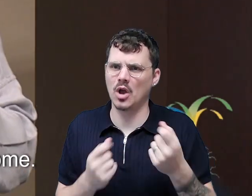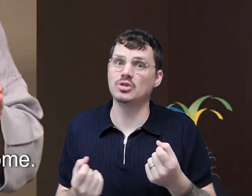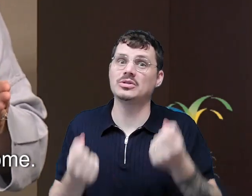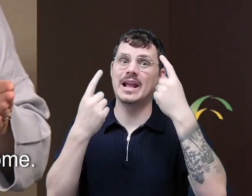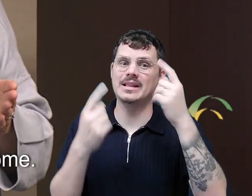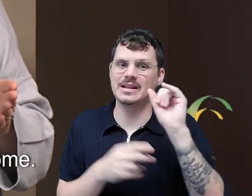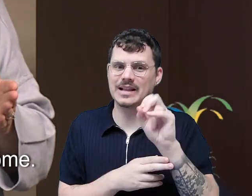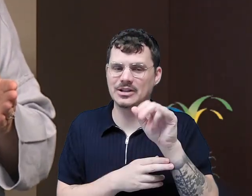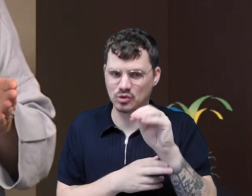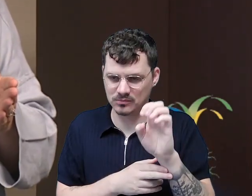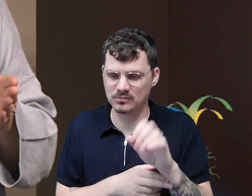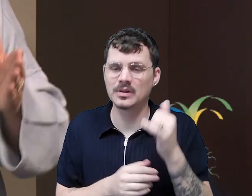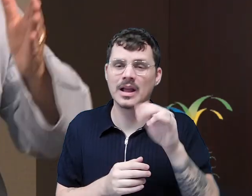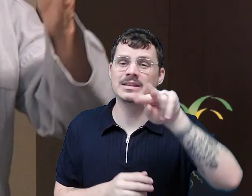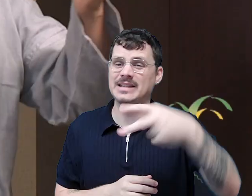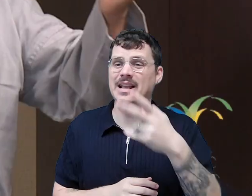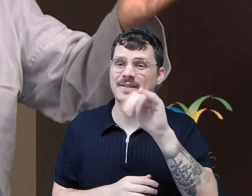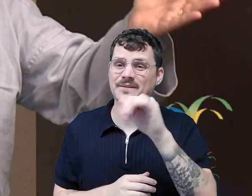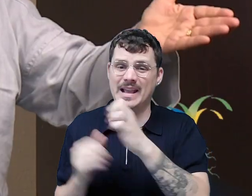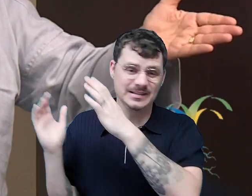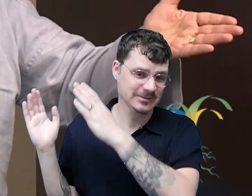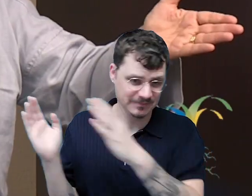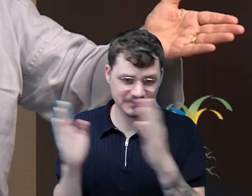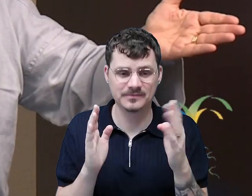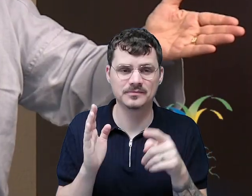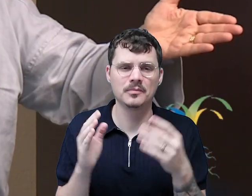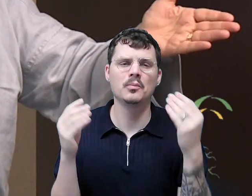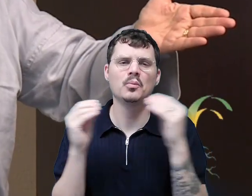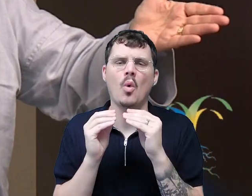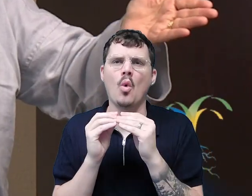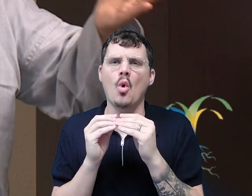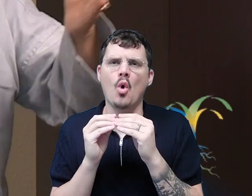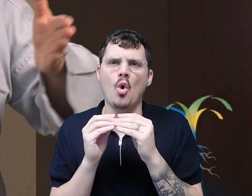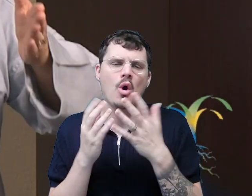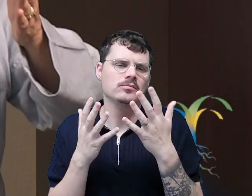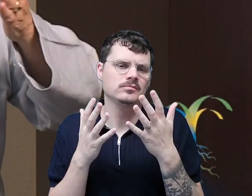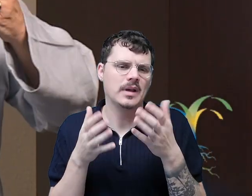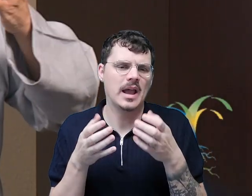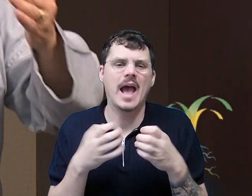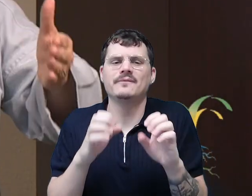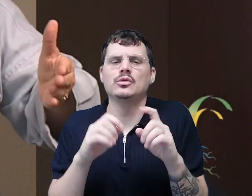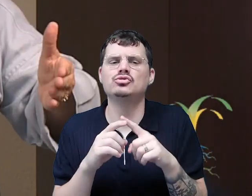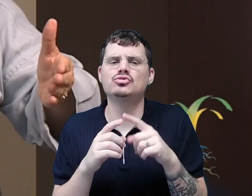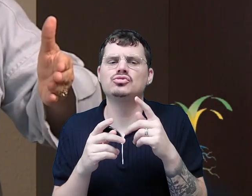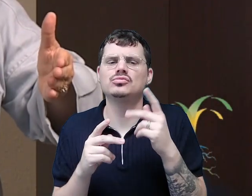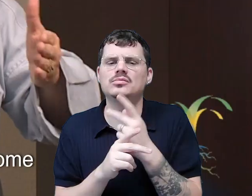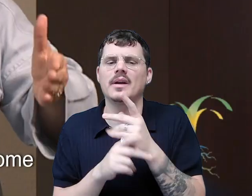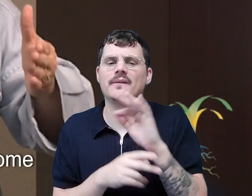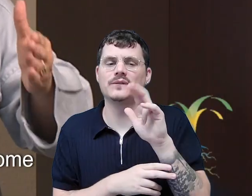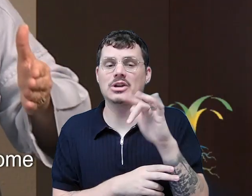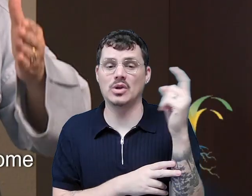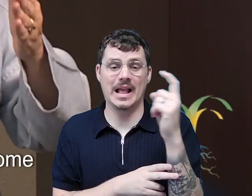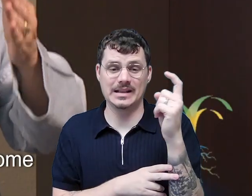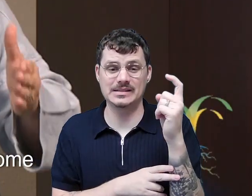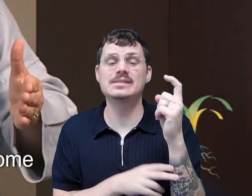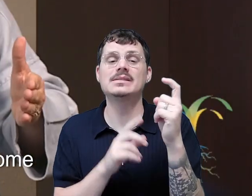trying to understand a syndrome. In the second phase, there was a lot of effort to try